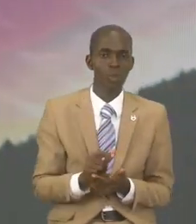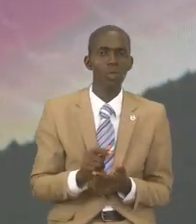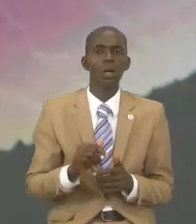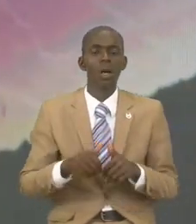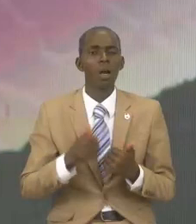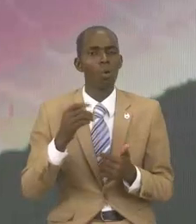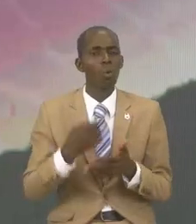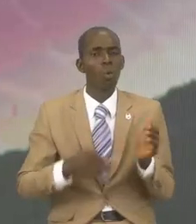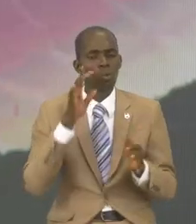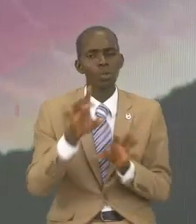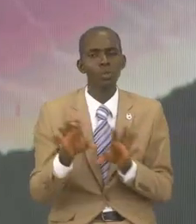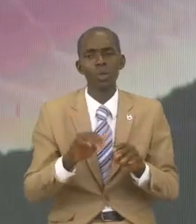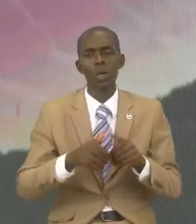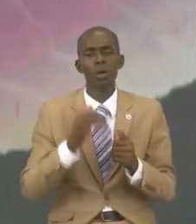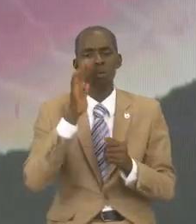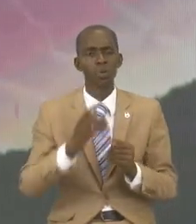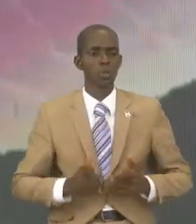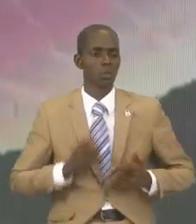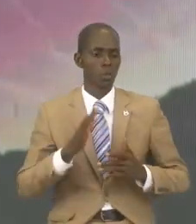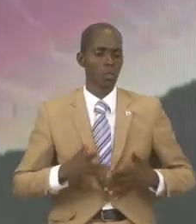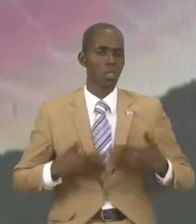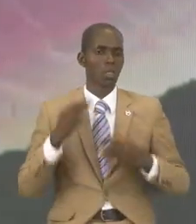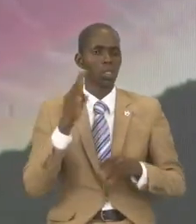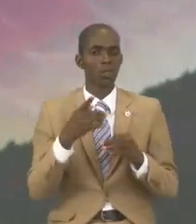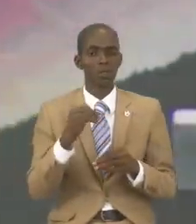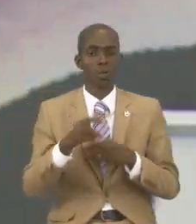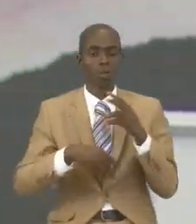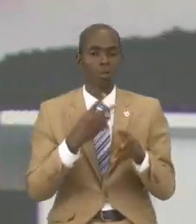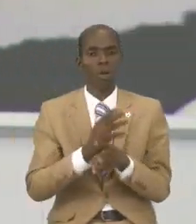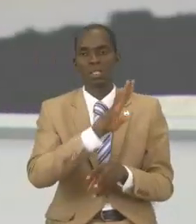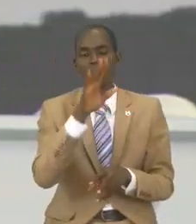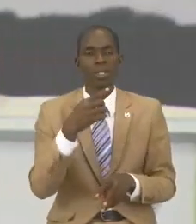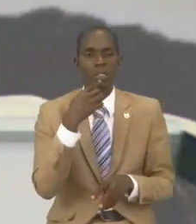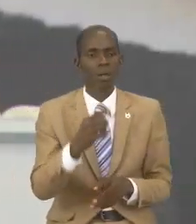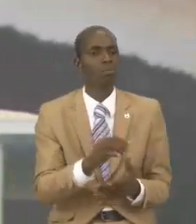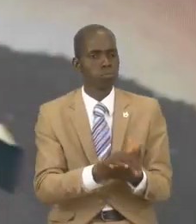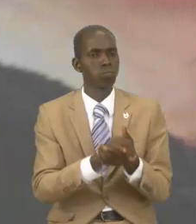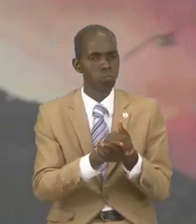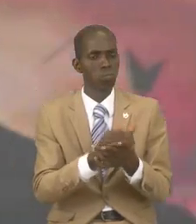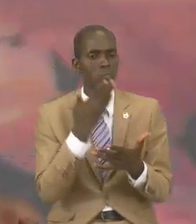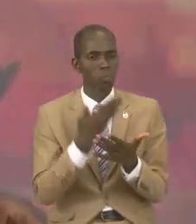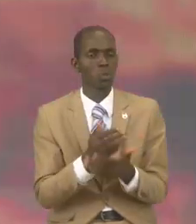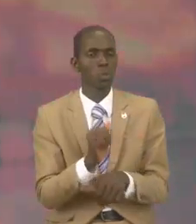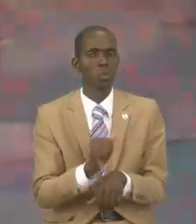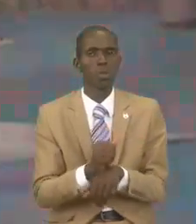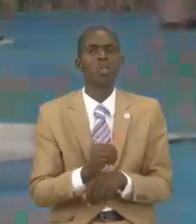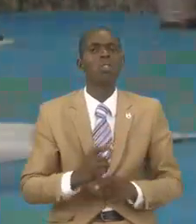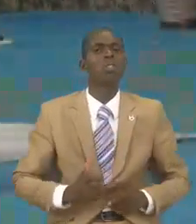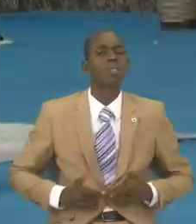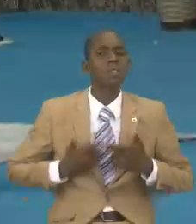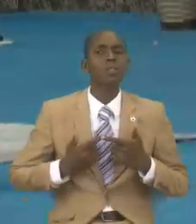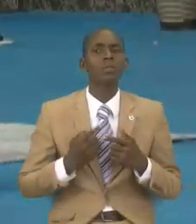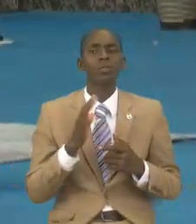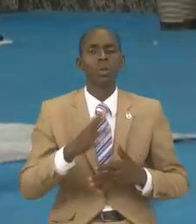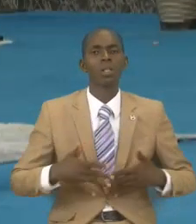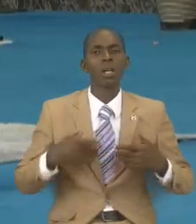your life if the world will not say, well done? Live your life as if the world